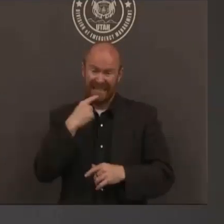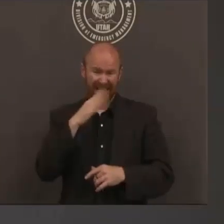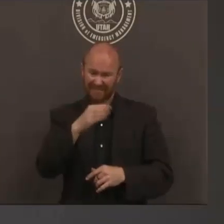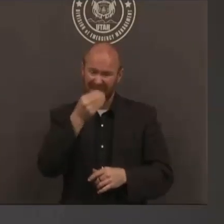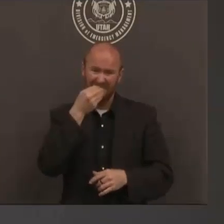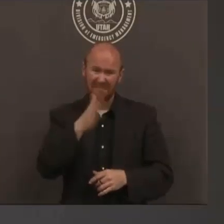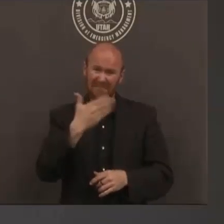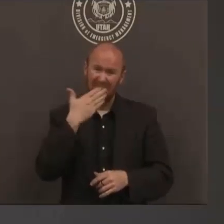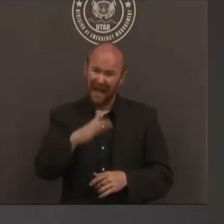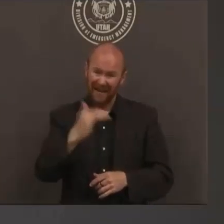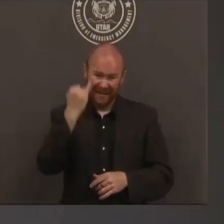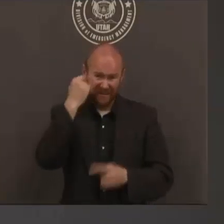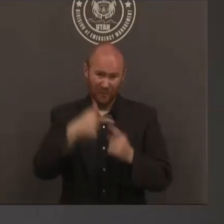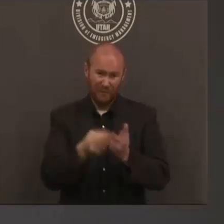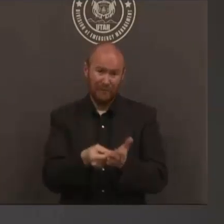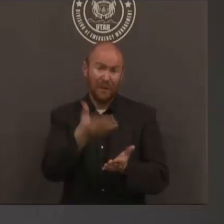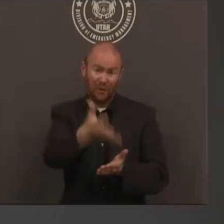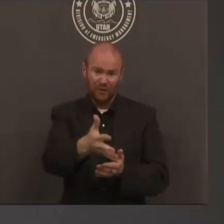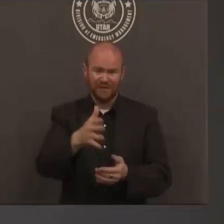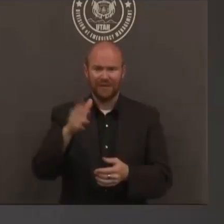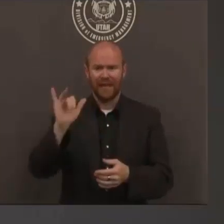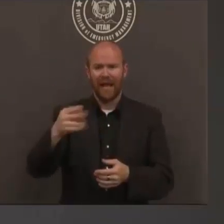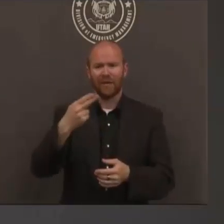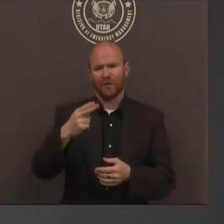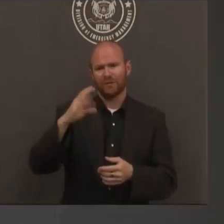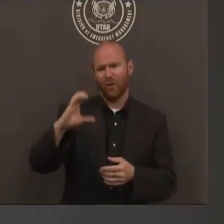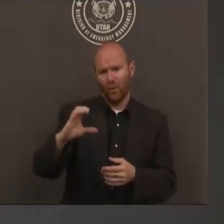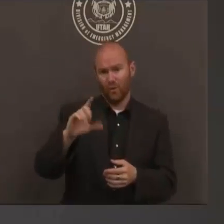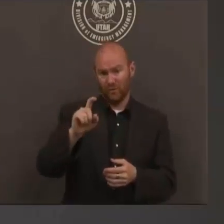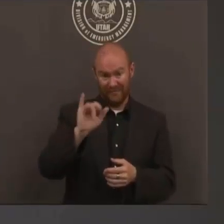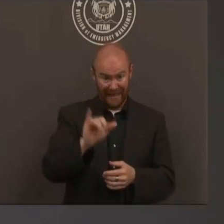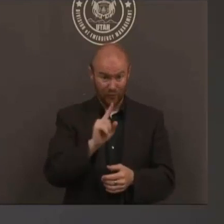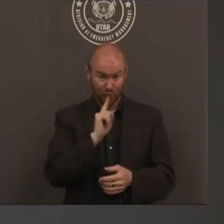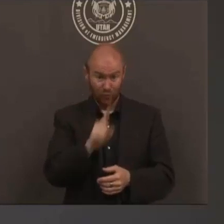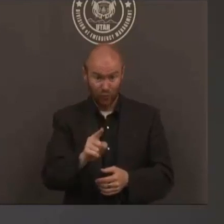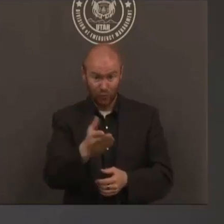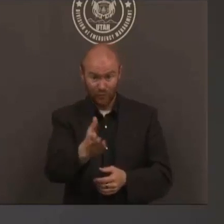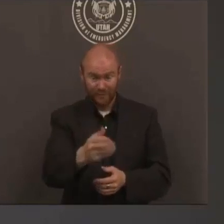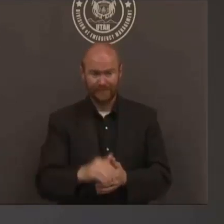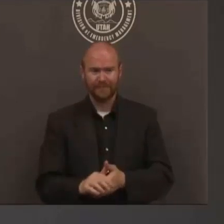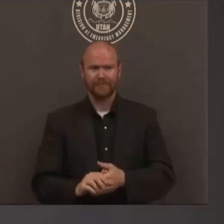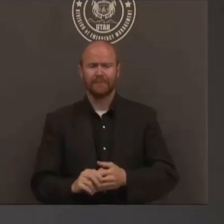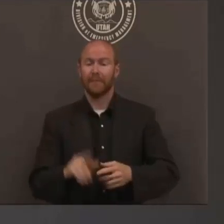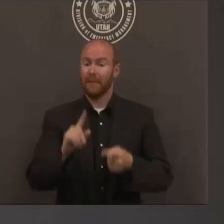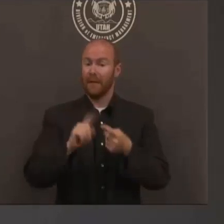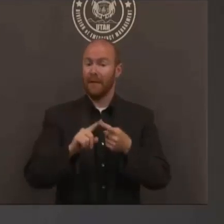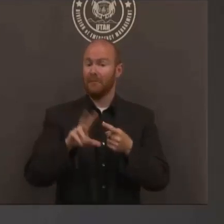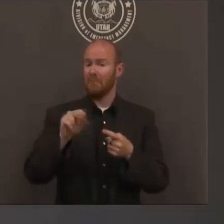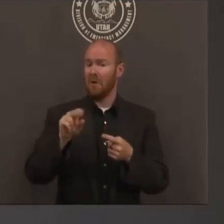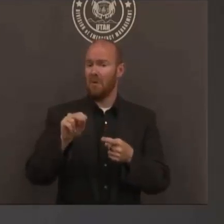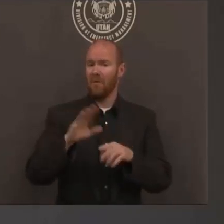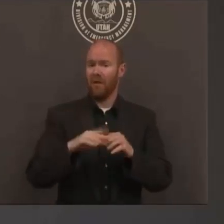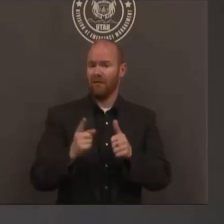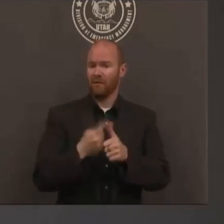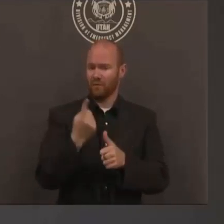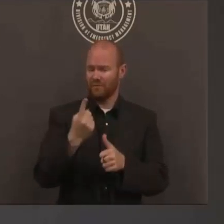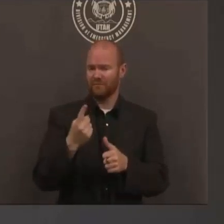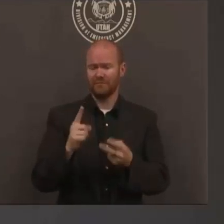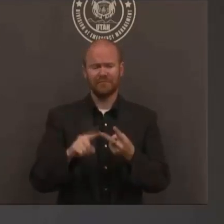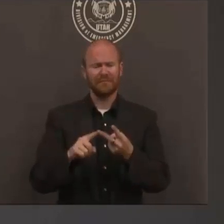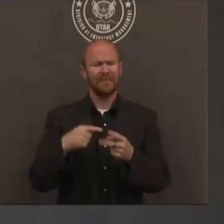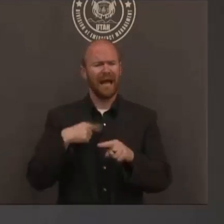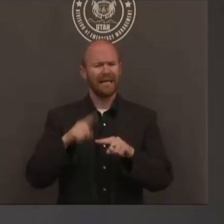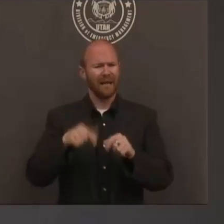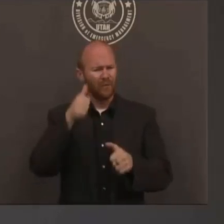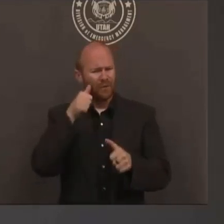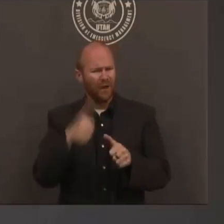to purchase the drug. Is that true? You know, I know on the first one, and I can't recall the second one,